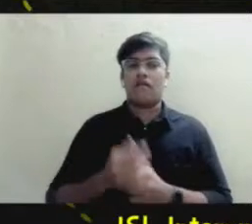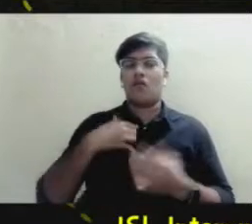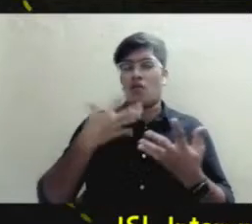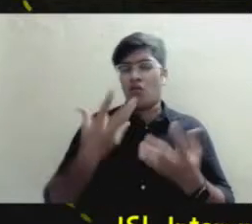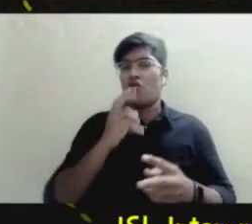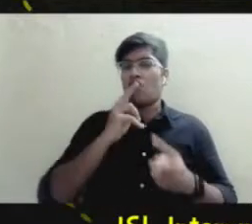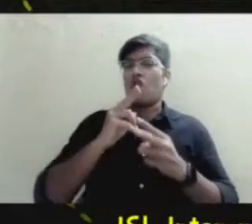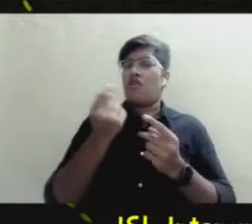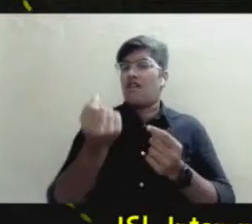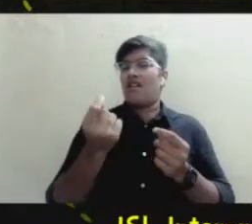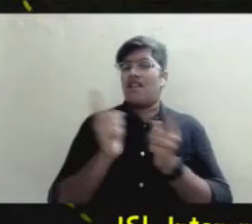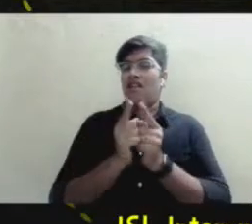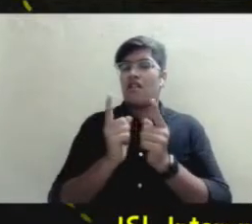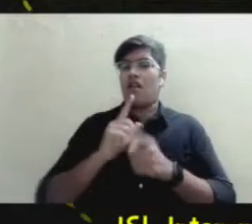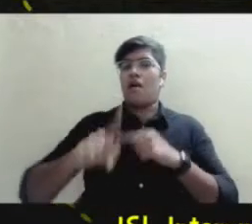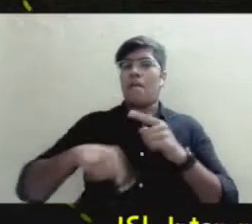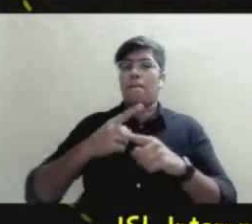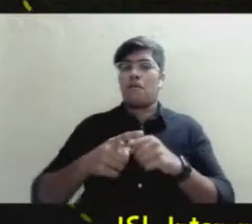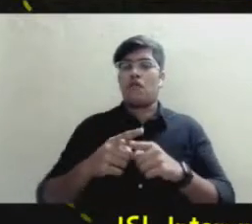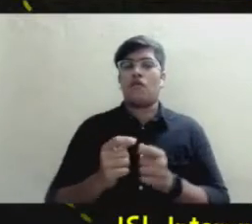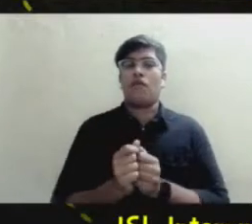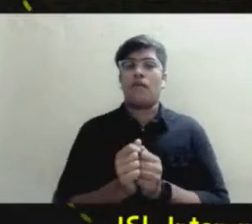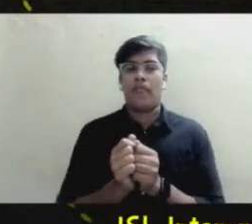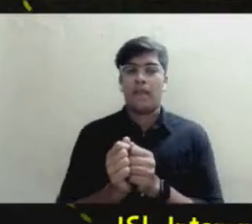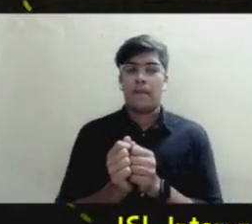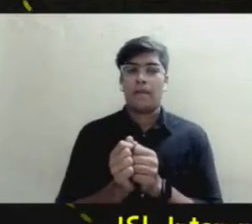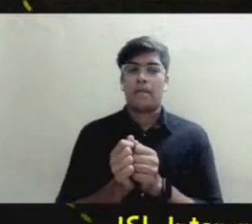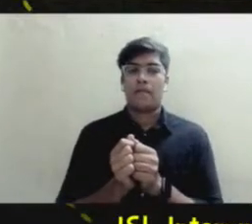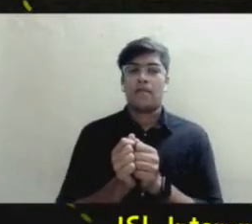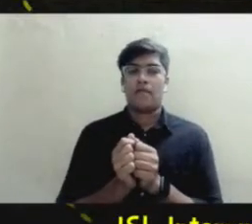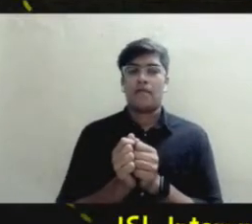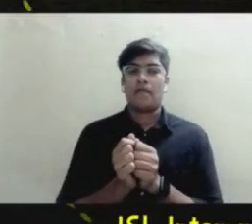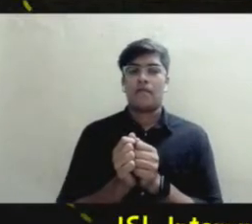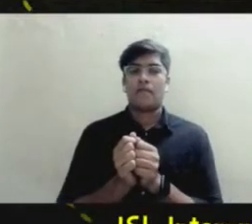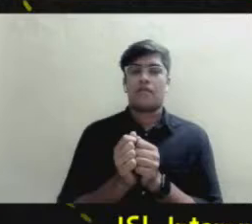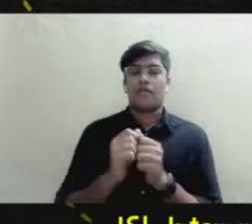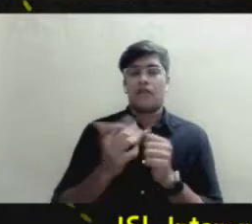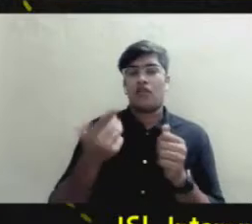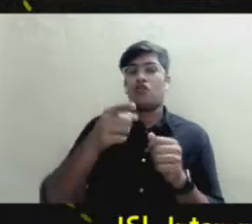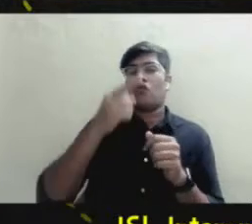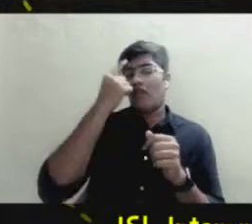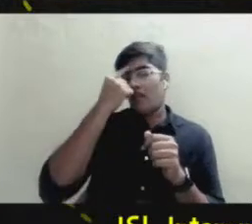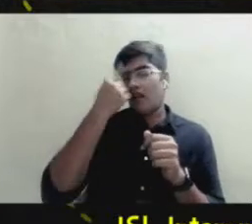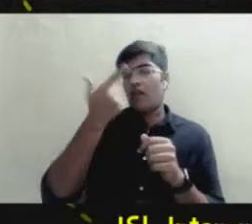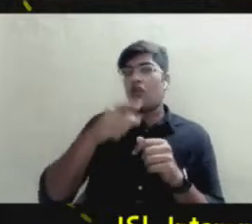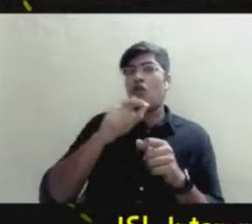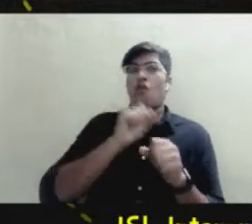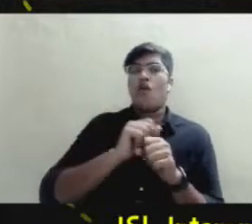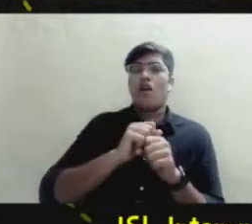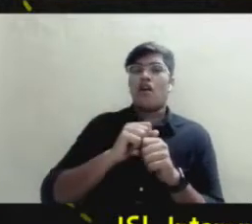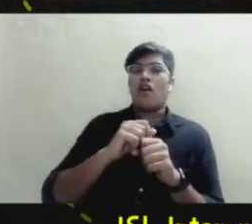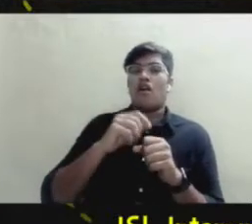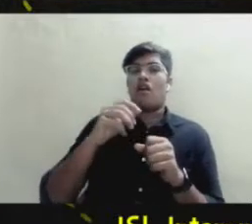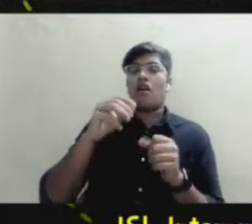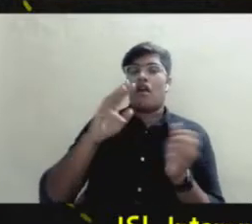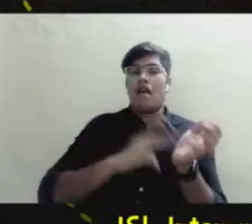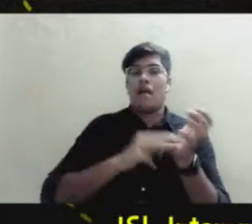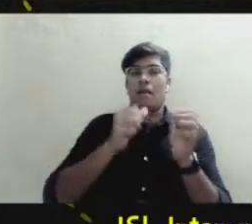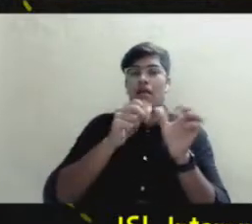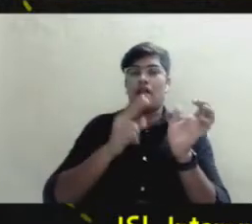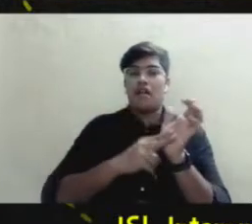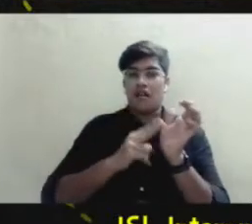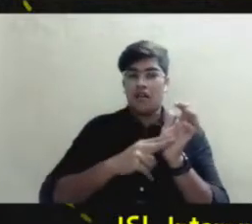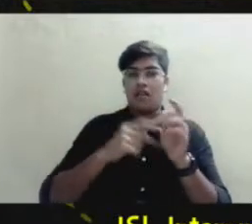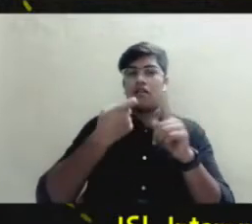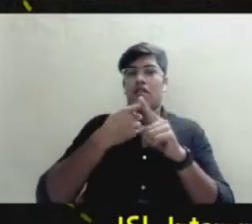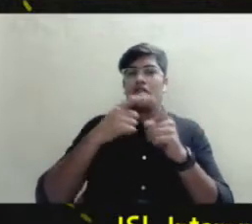if it's possible, about a landmark piece of work that you were part of, which is Man Ke Manjeere, which in a sense, I mean,